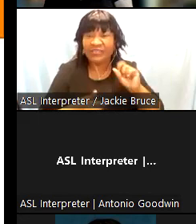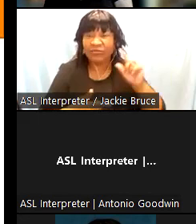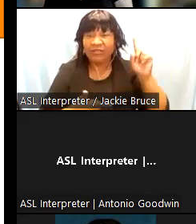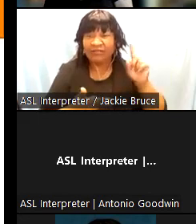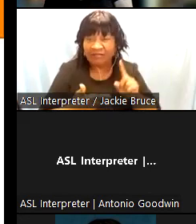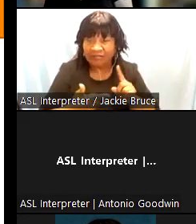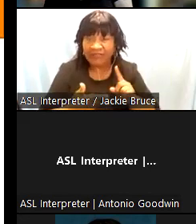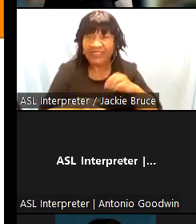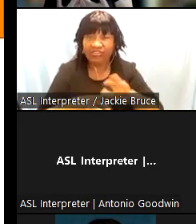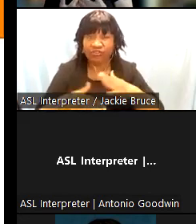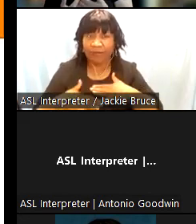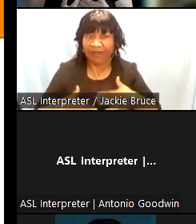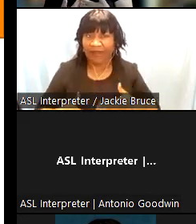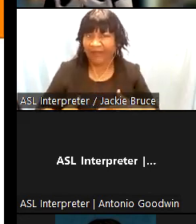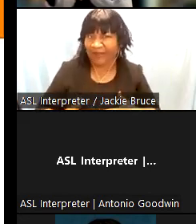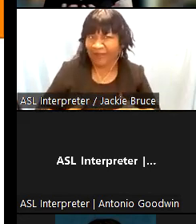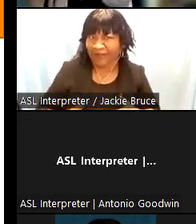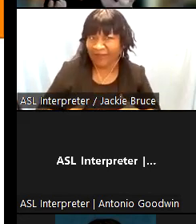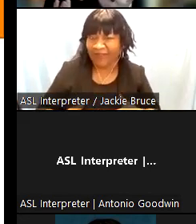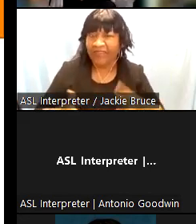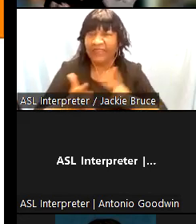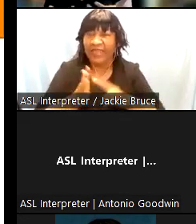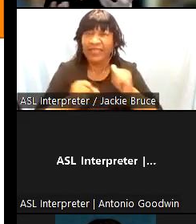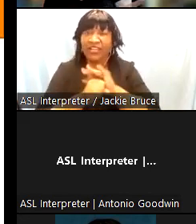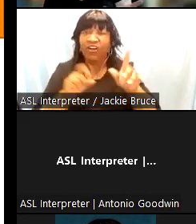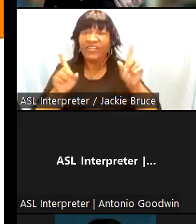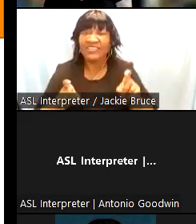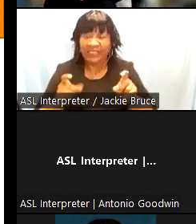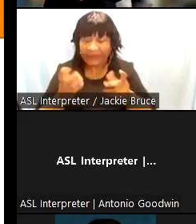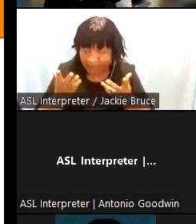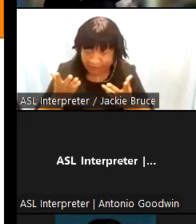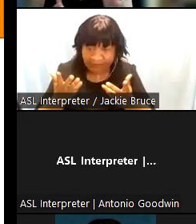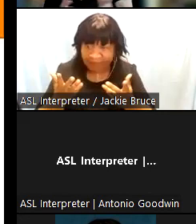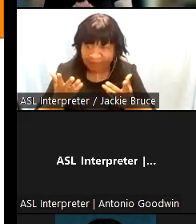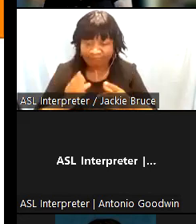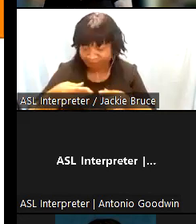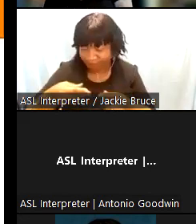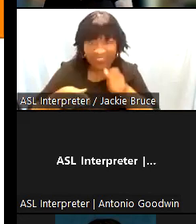body. So the COVID test can't detect it yet.